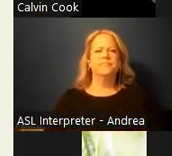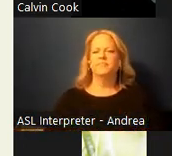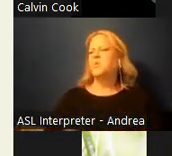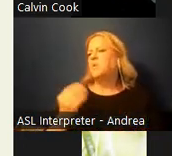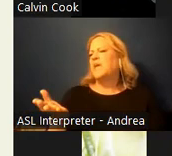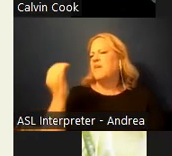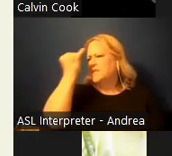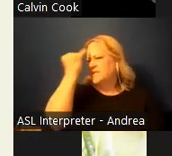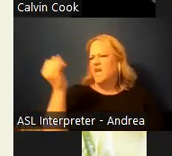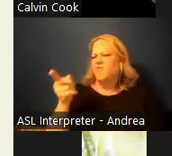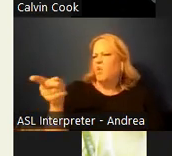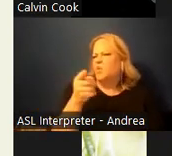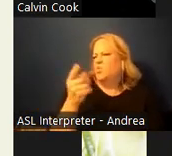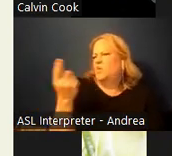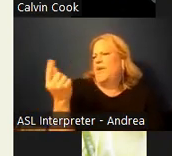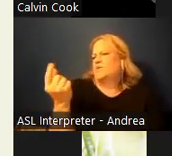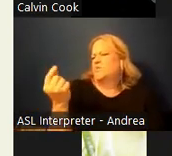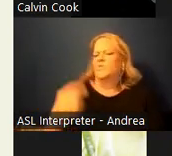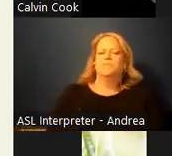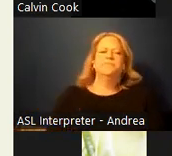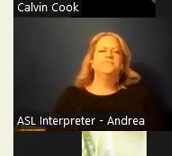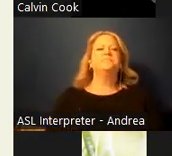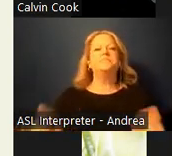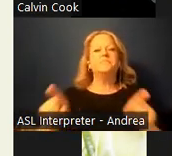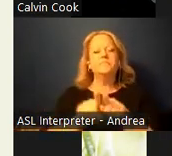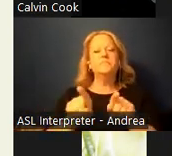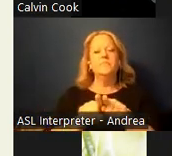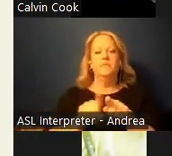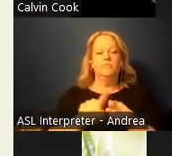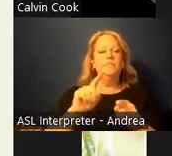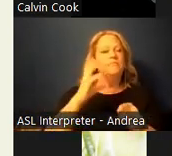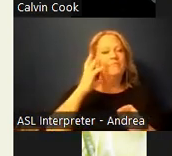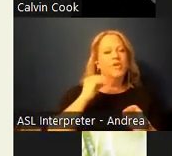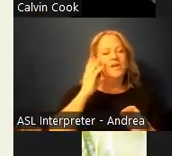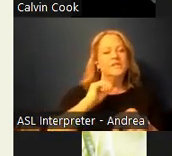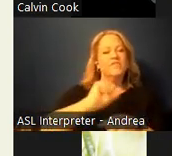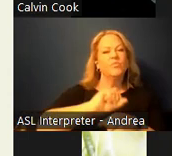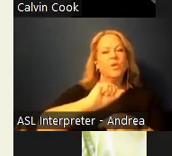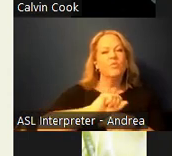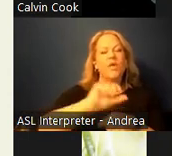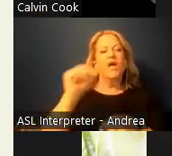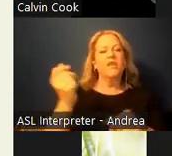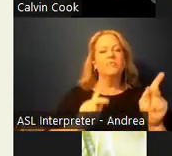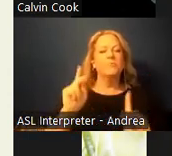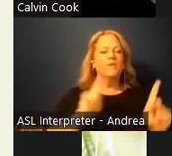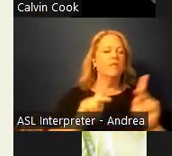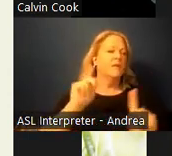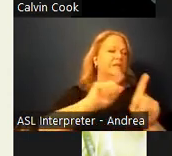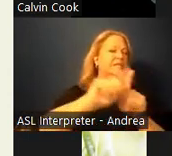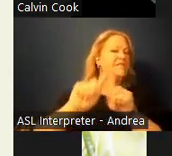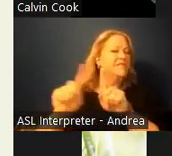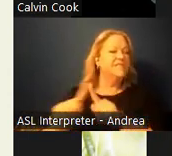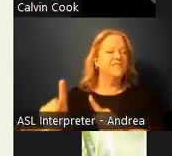You also gain experience in working with others in different environments. So the work environment, going to an office